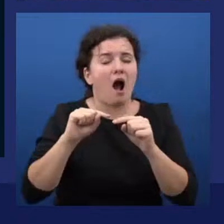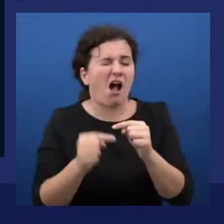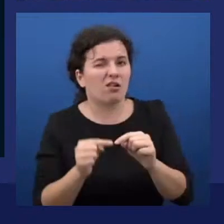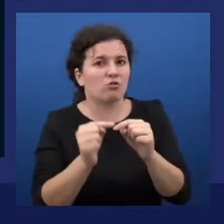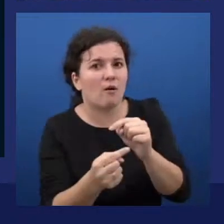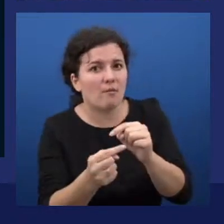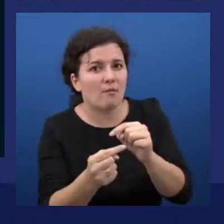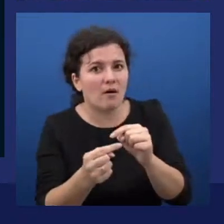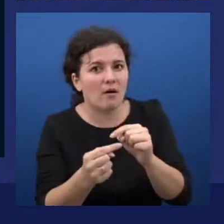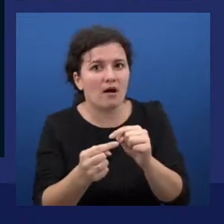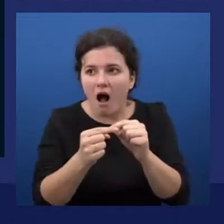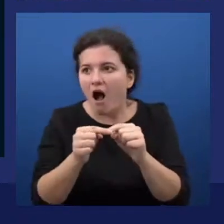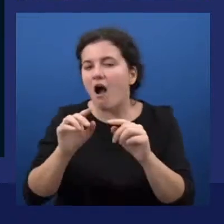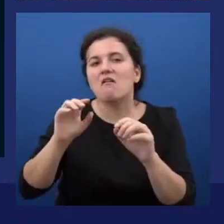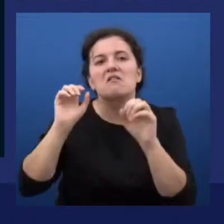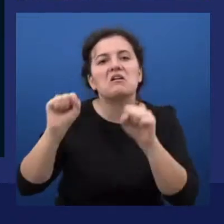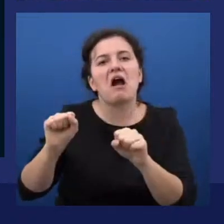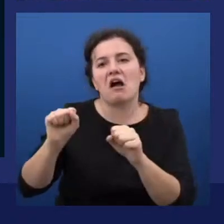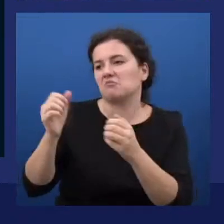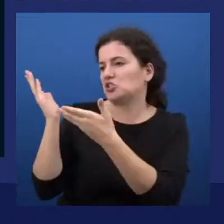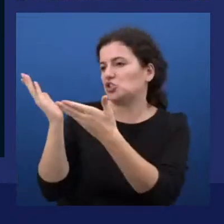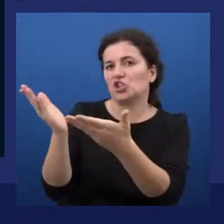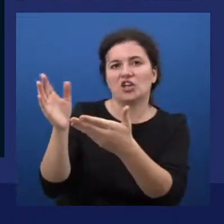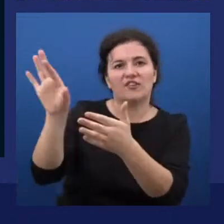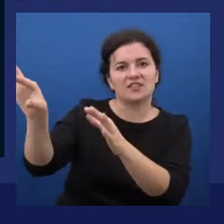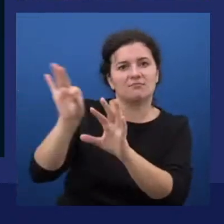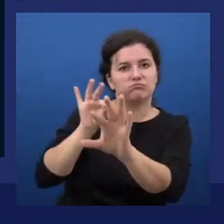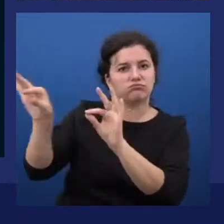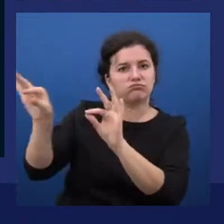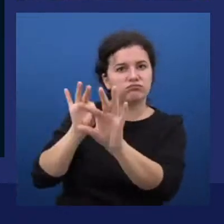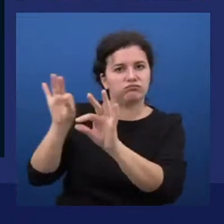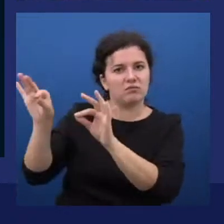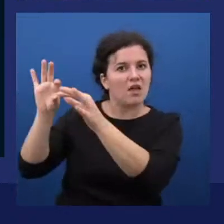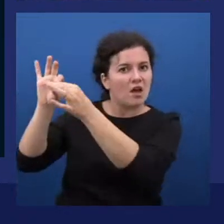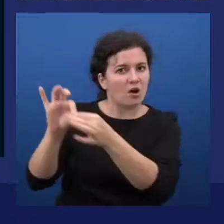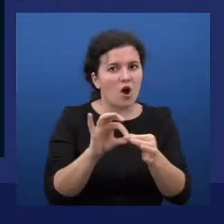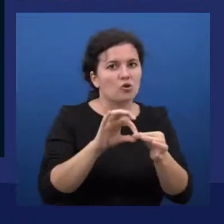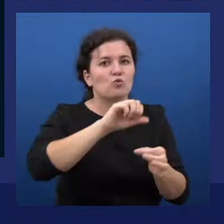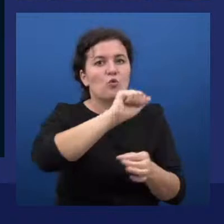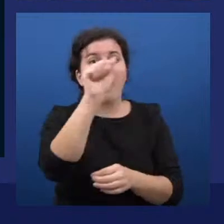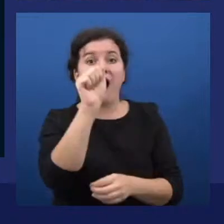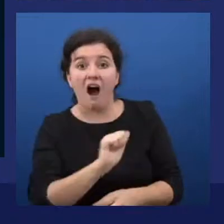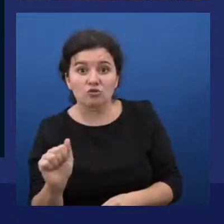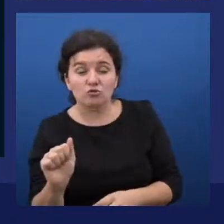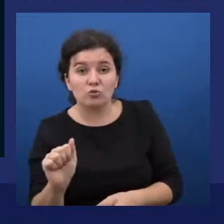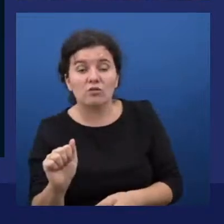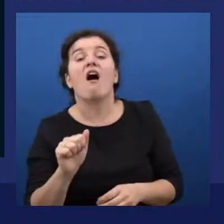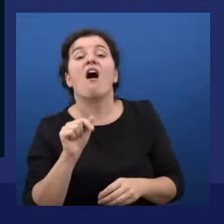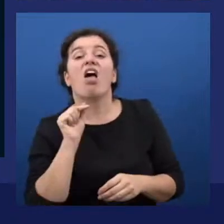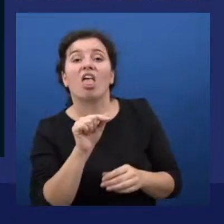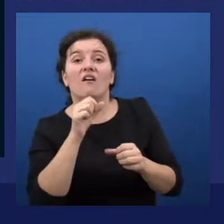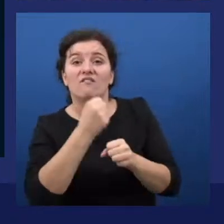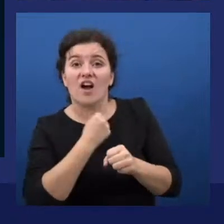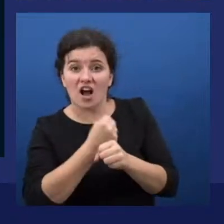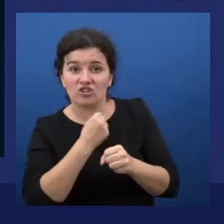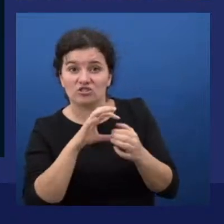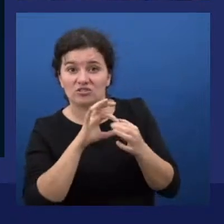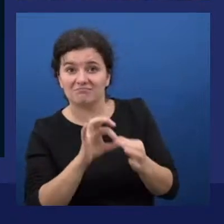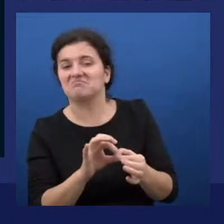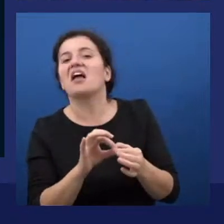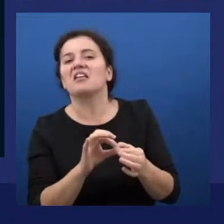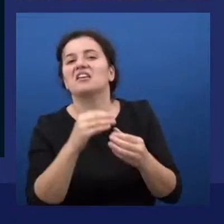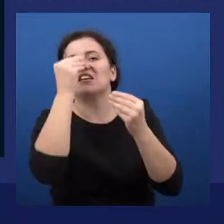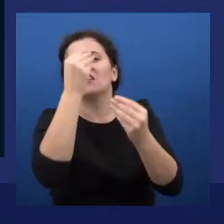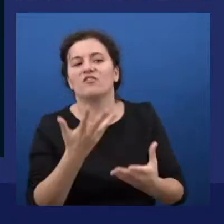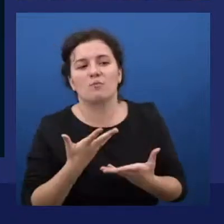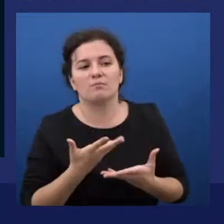then connect it up to Azure Functions. And you shortly mentioned the streaming bit where